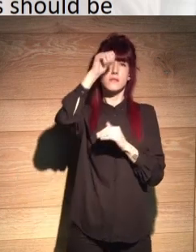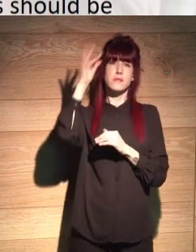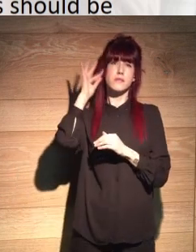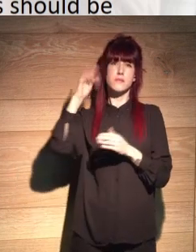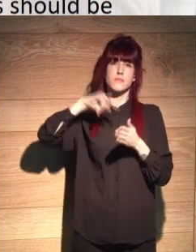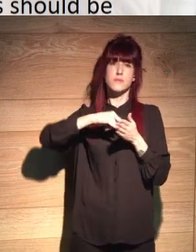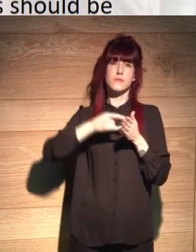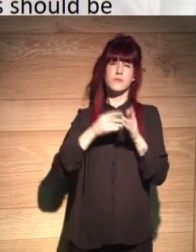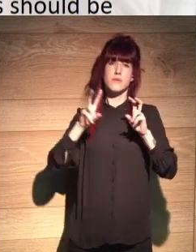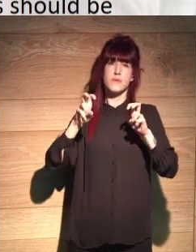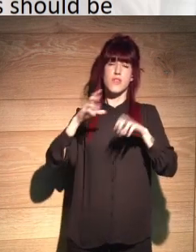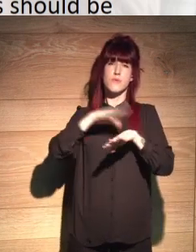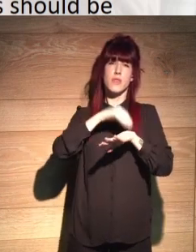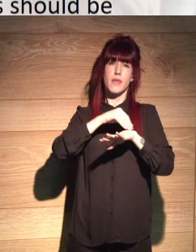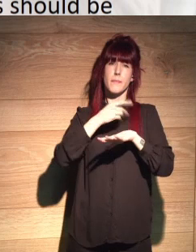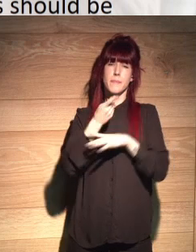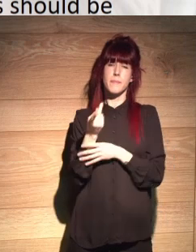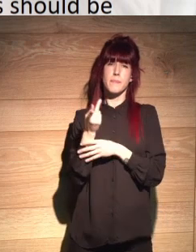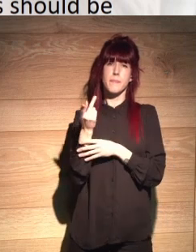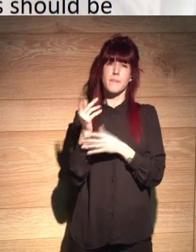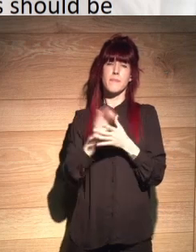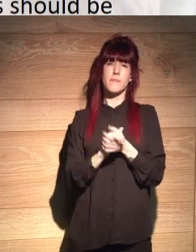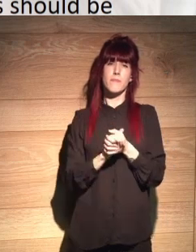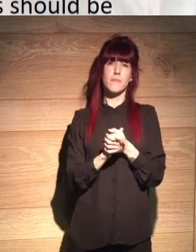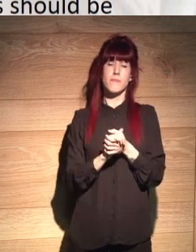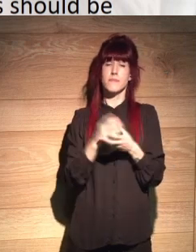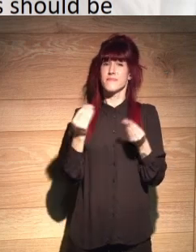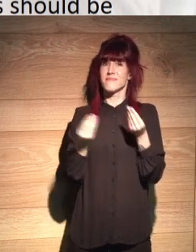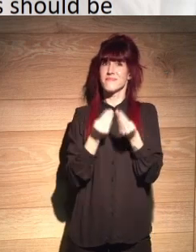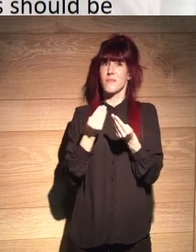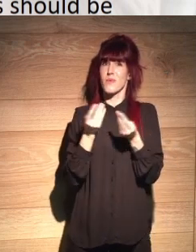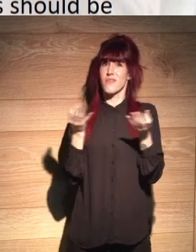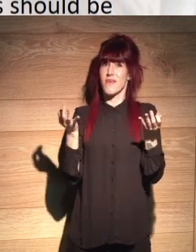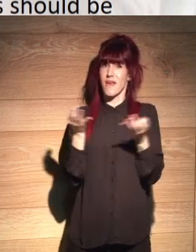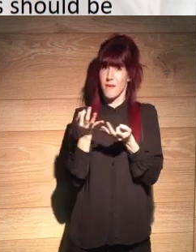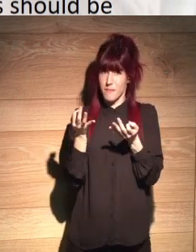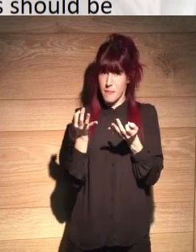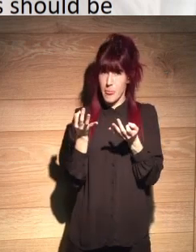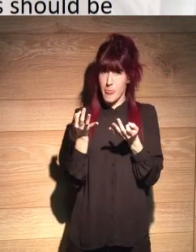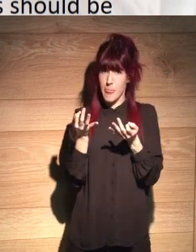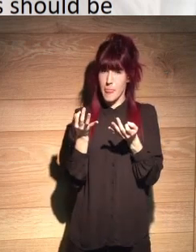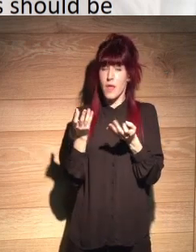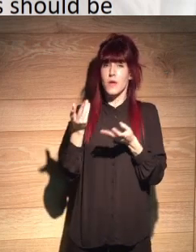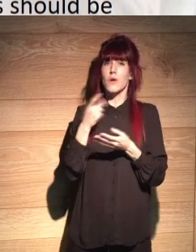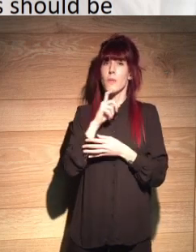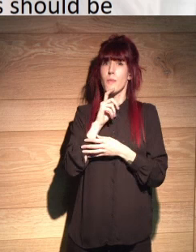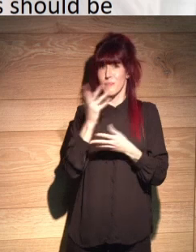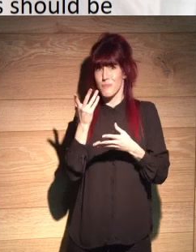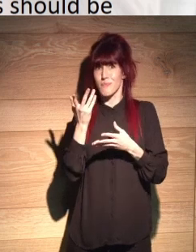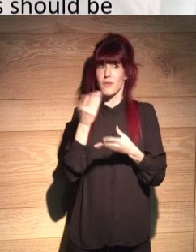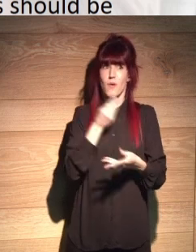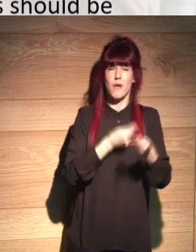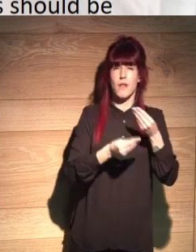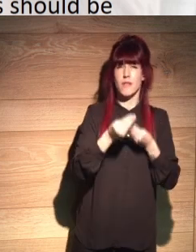projects in Sweden. So what we did is that we did this in a collaborative manner, because it's not